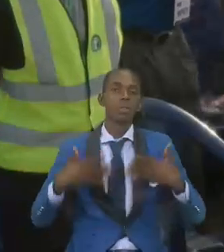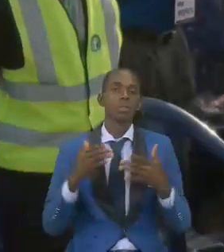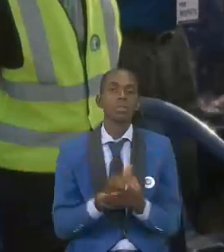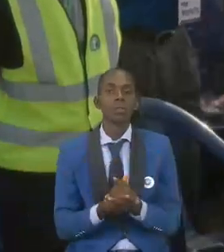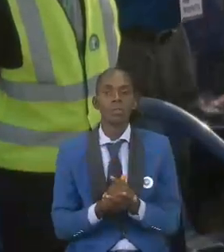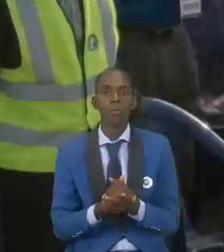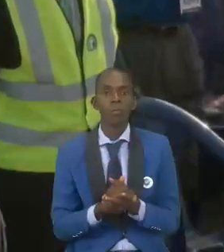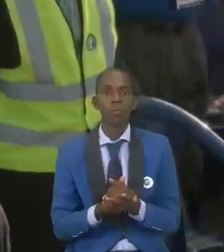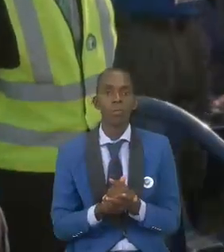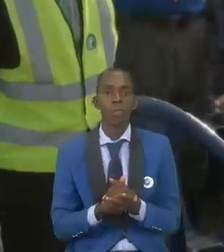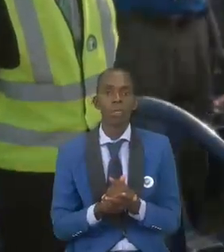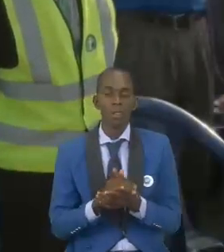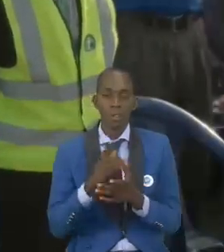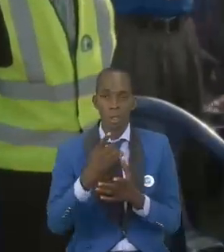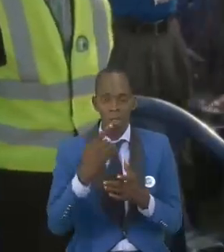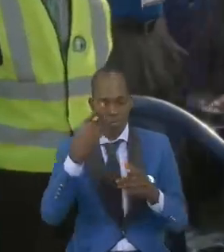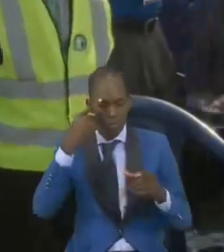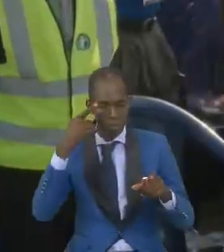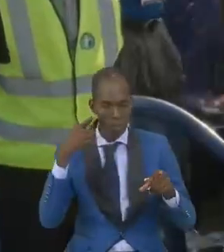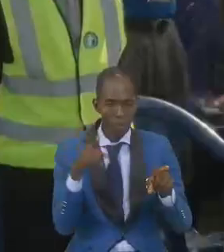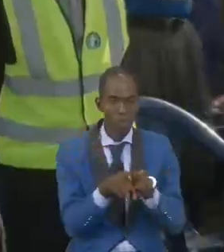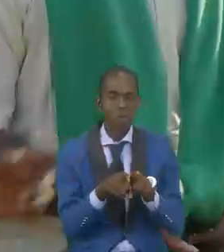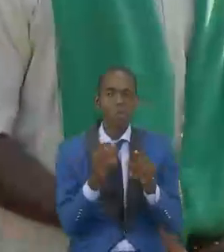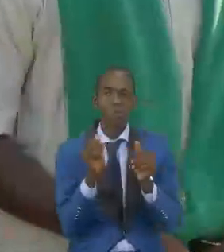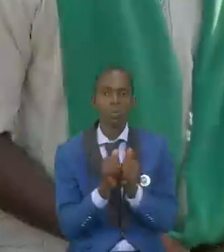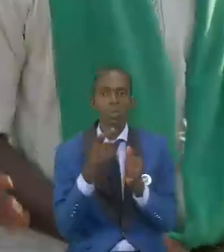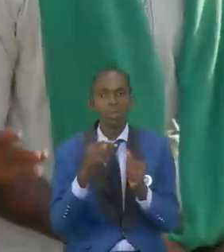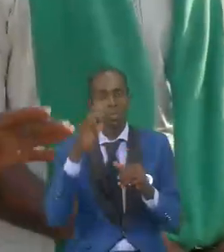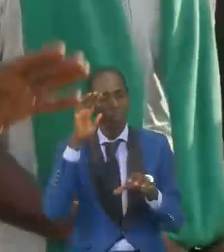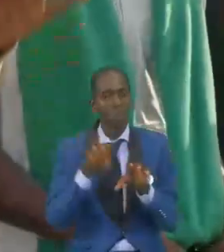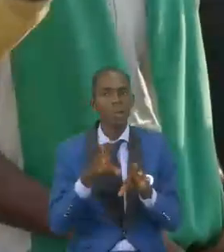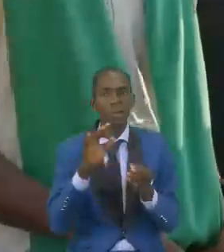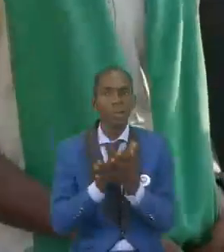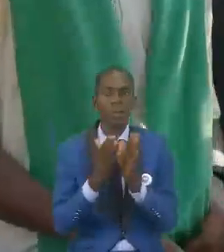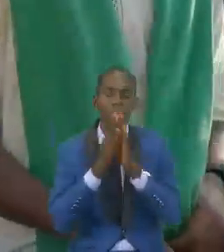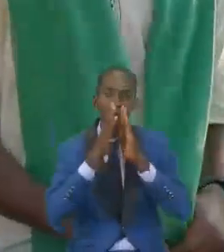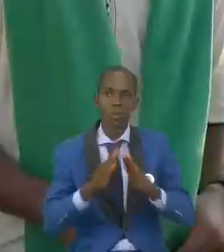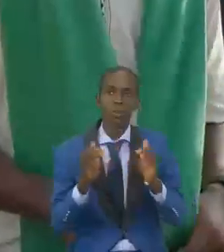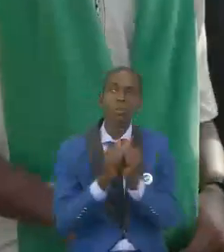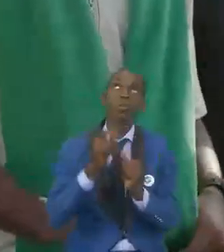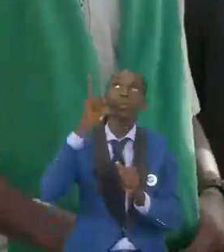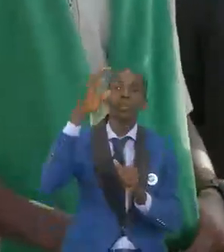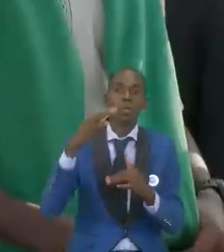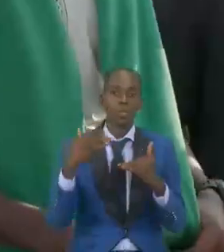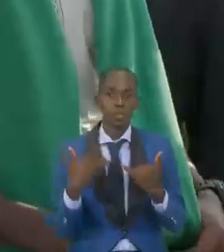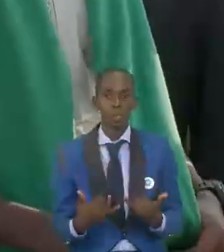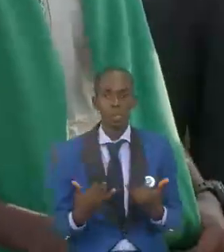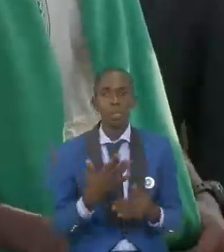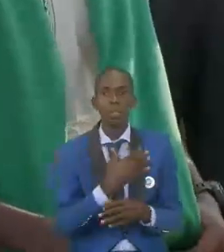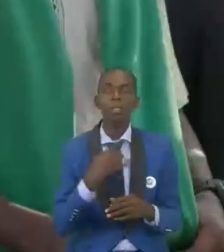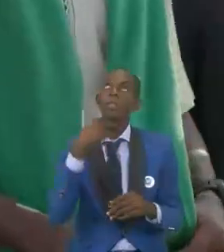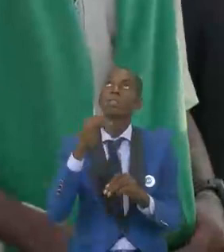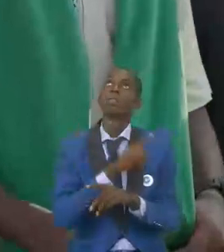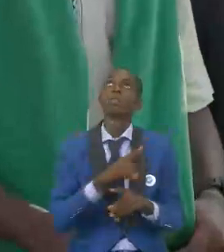Enter into a covenant of peace with God this very moment and say, Lord, thank you for